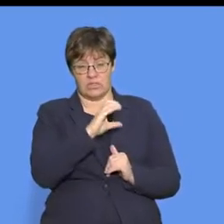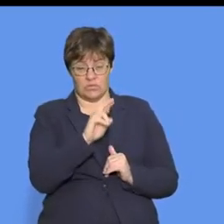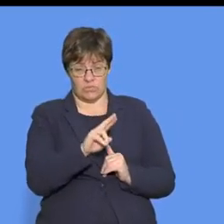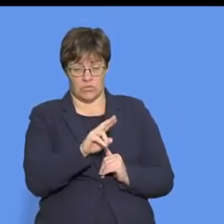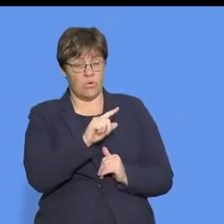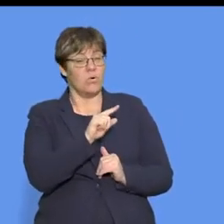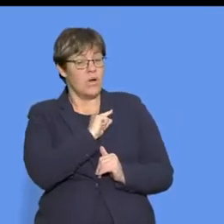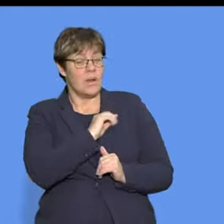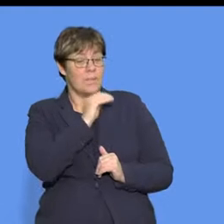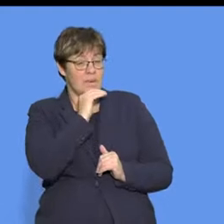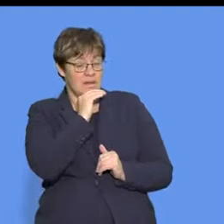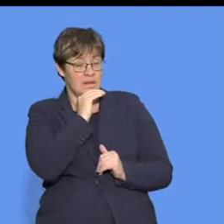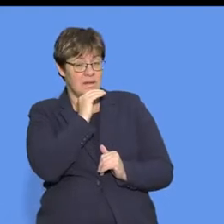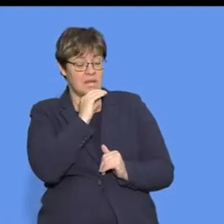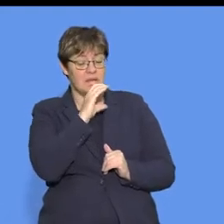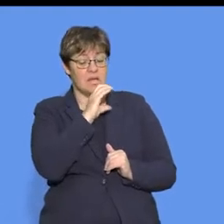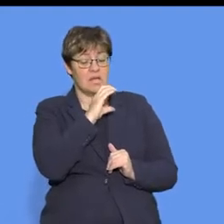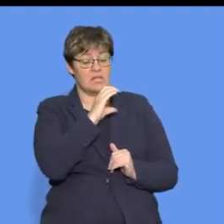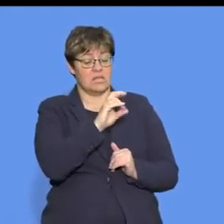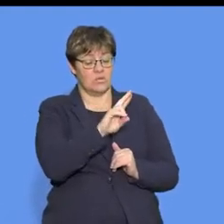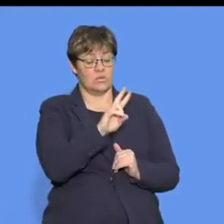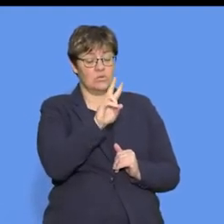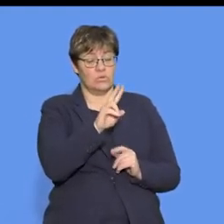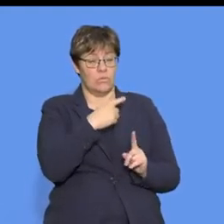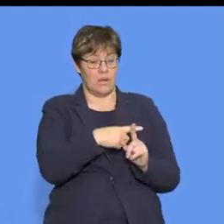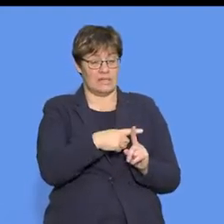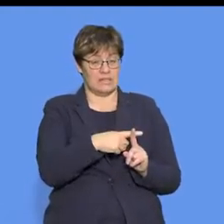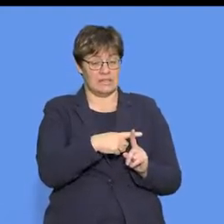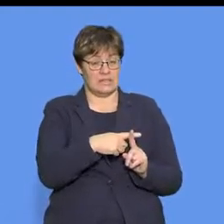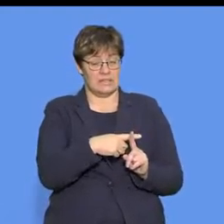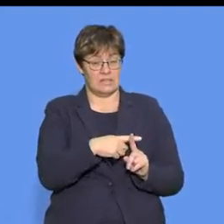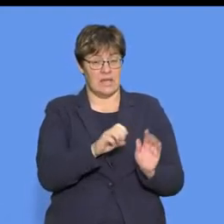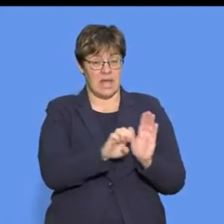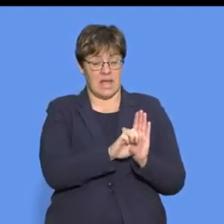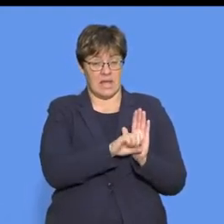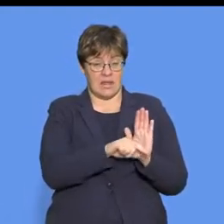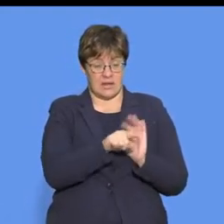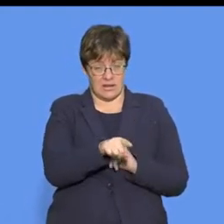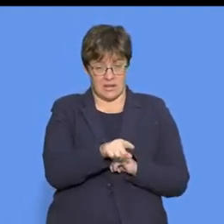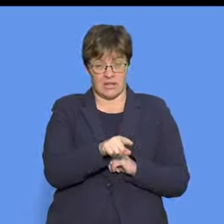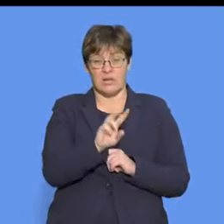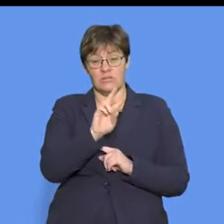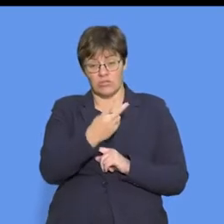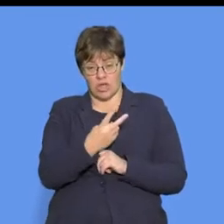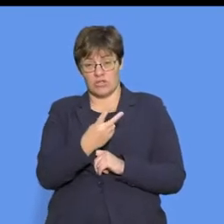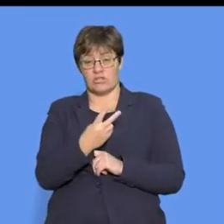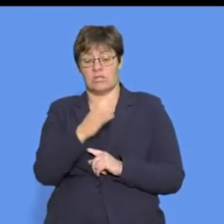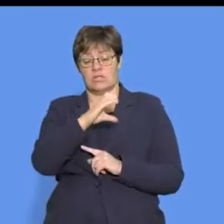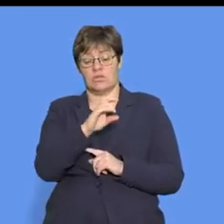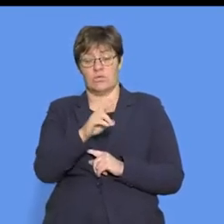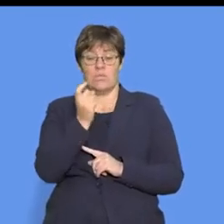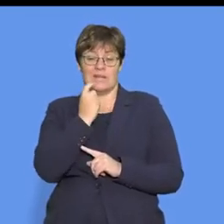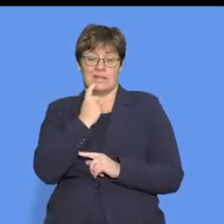And that means that copper, 2+ ions here, are going to be changed into copper